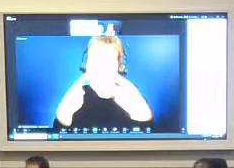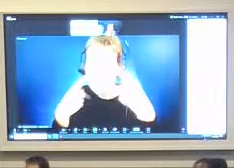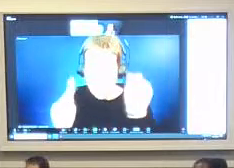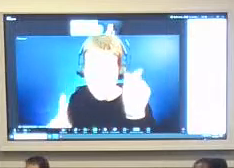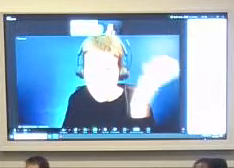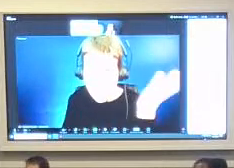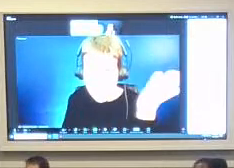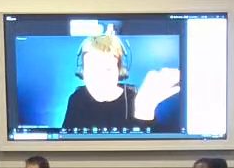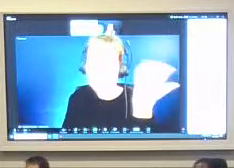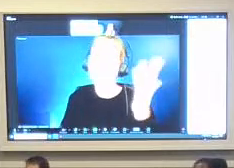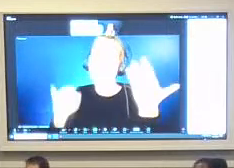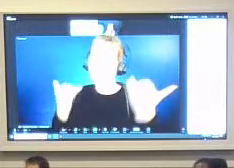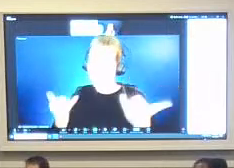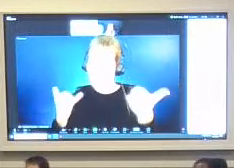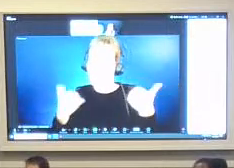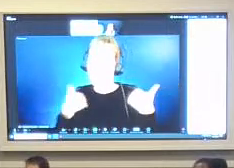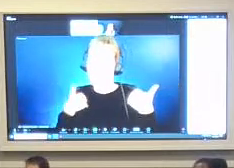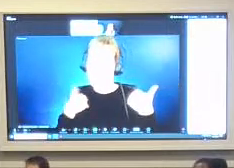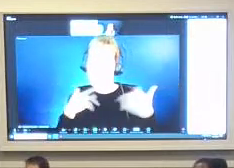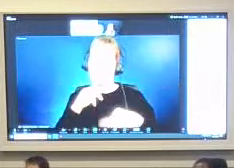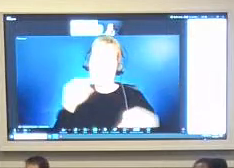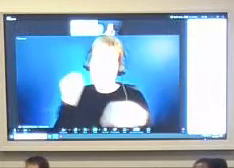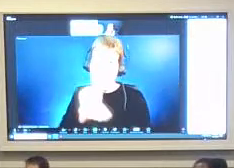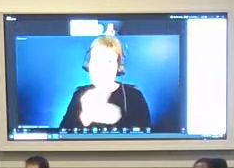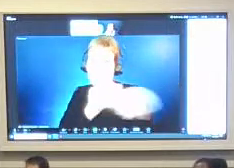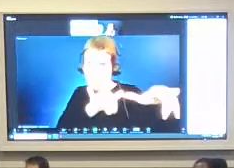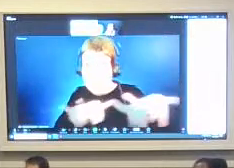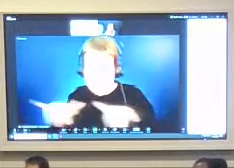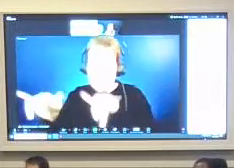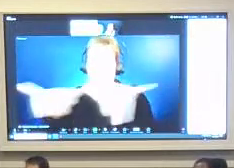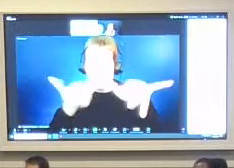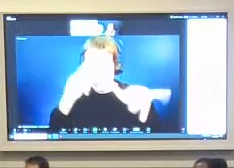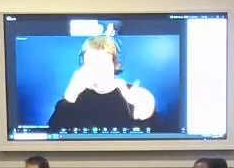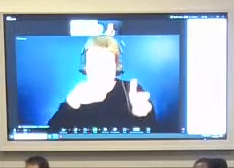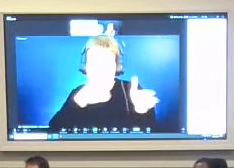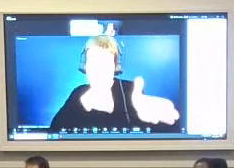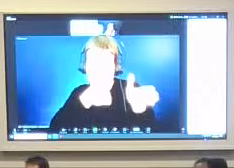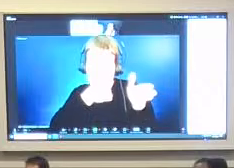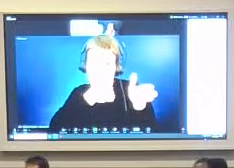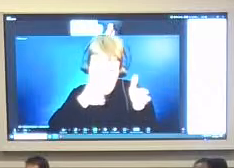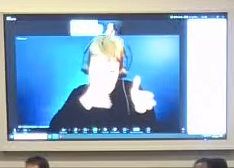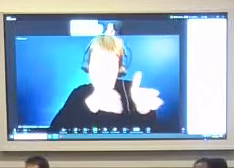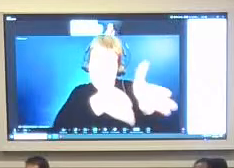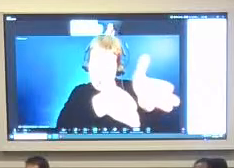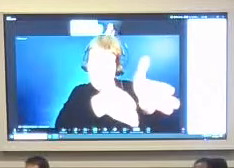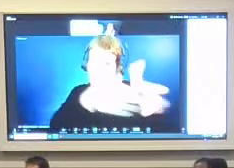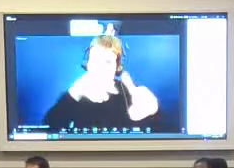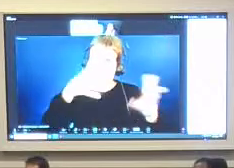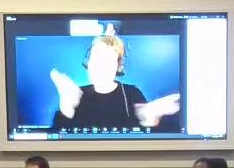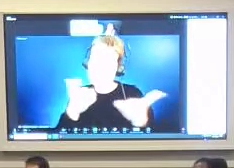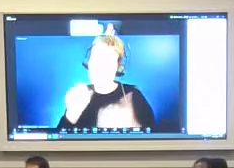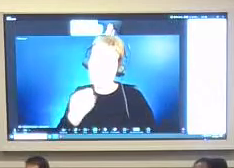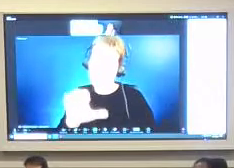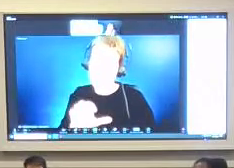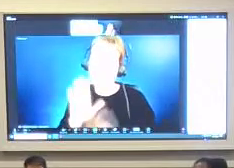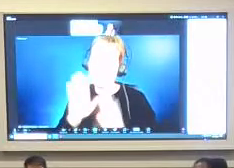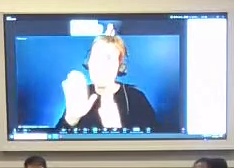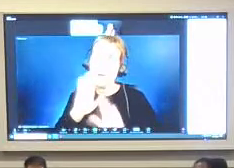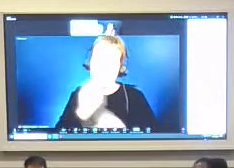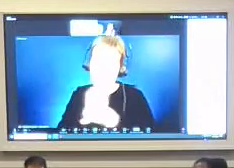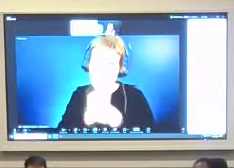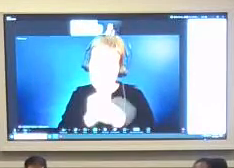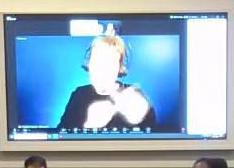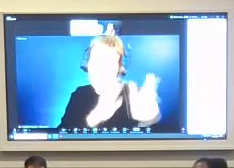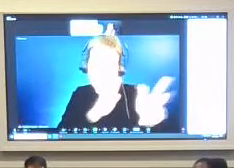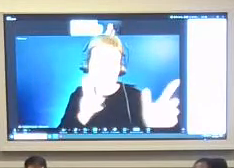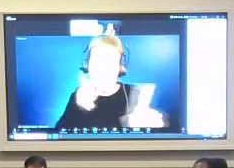standards, pardon the pun, there. So I'm working with that. So there'll be community